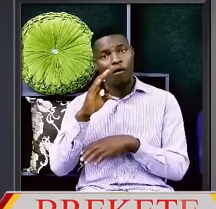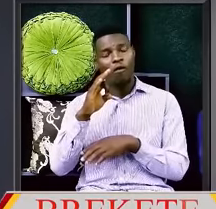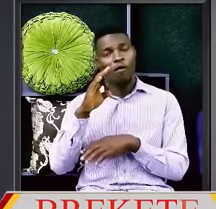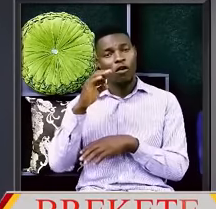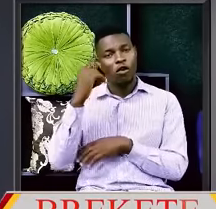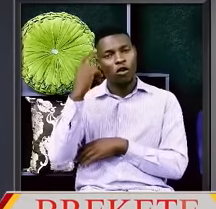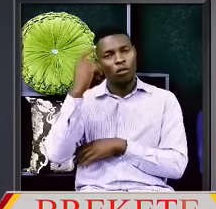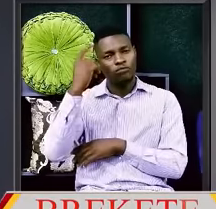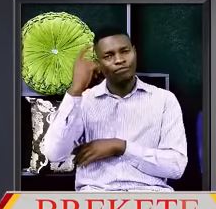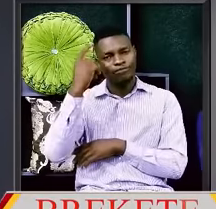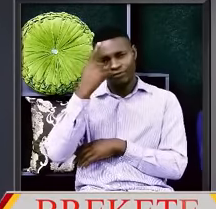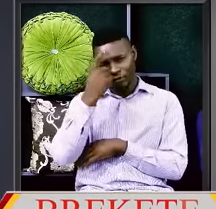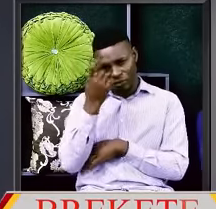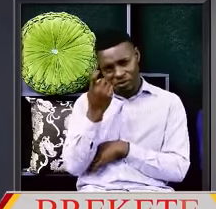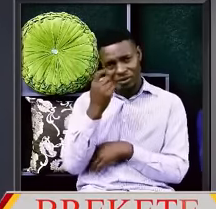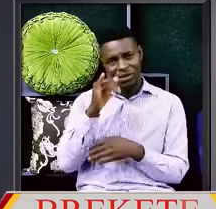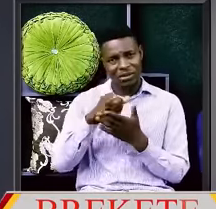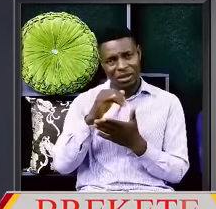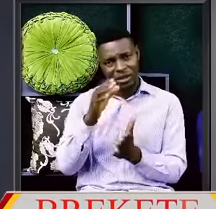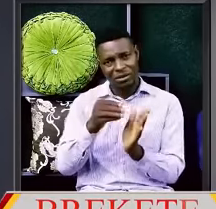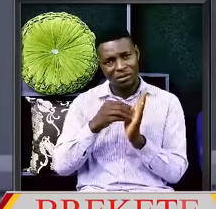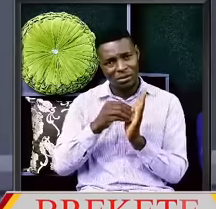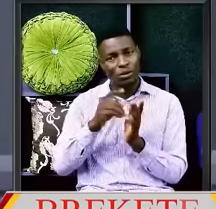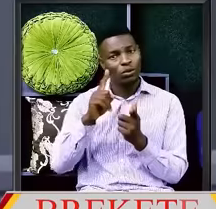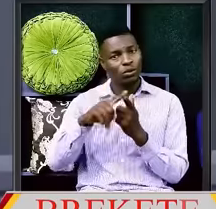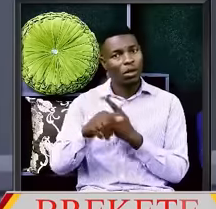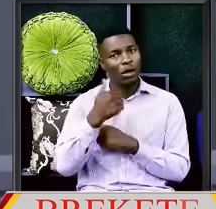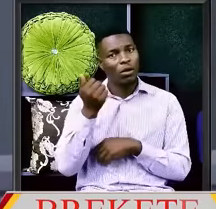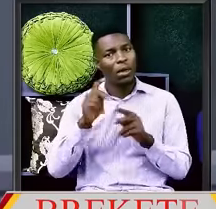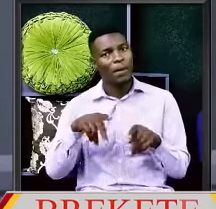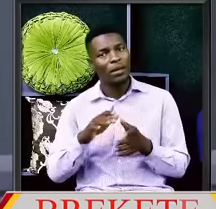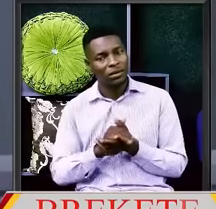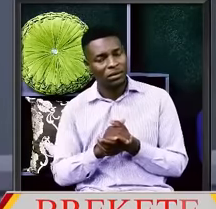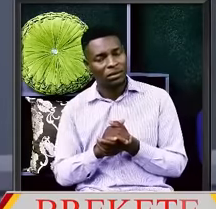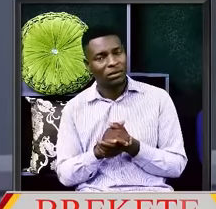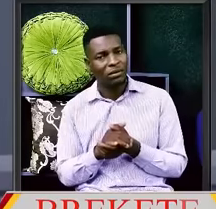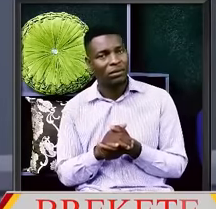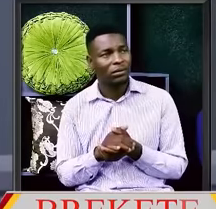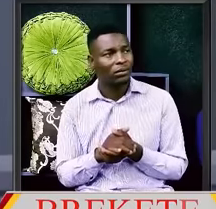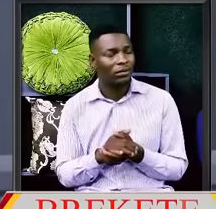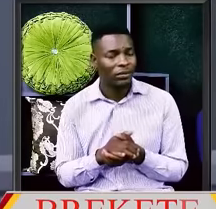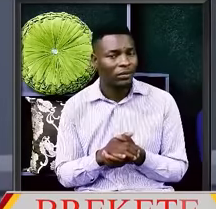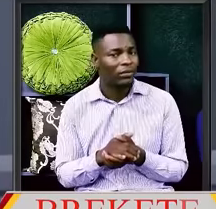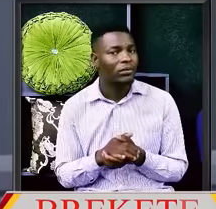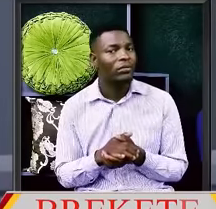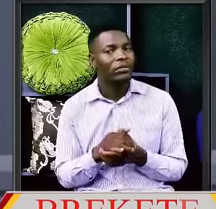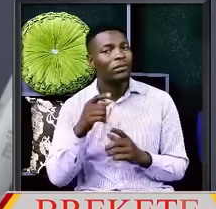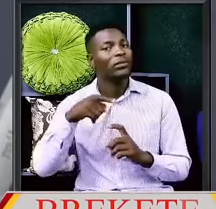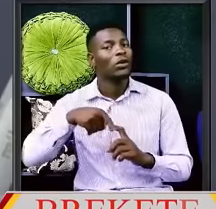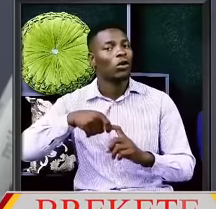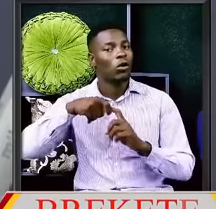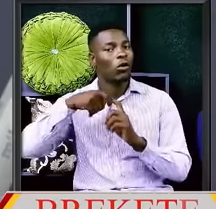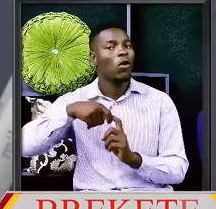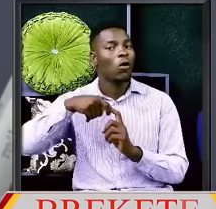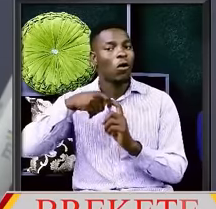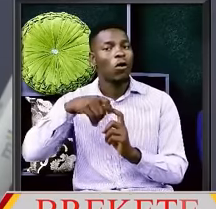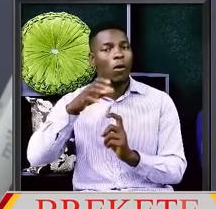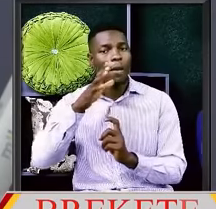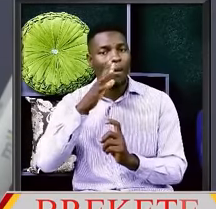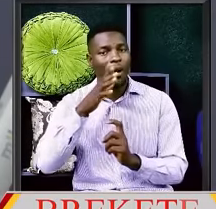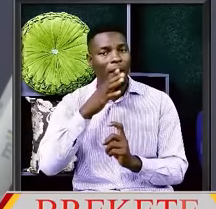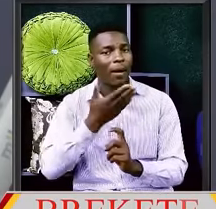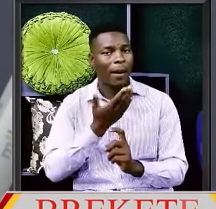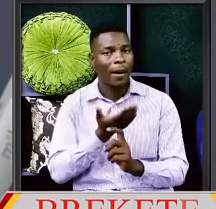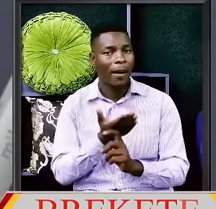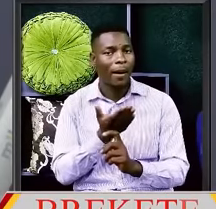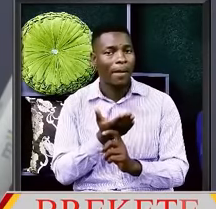to Oba Eleguchi. Who knows if that's why they killed Mohbad? Madam. No, they came, they said... Hold on, madam. I beg.